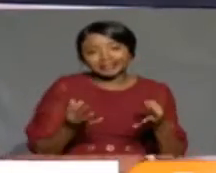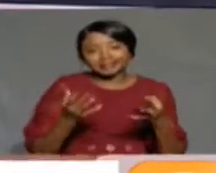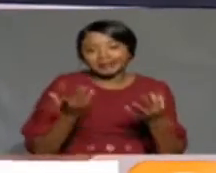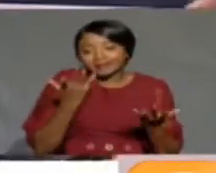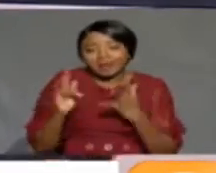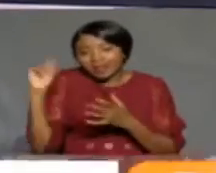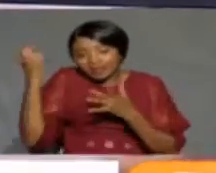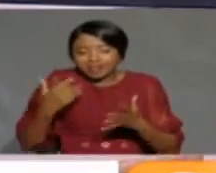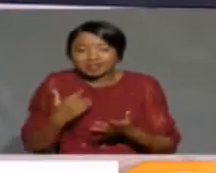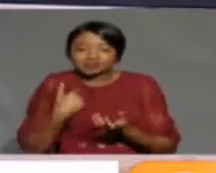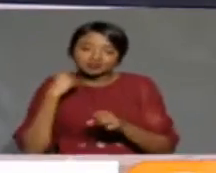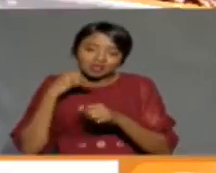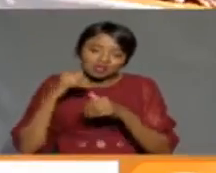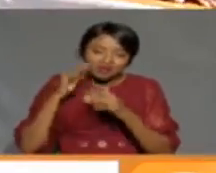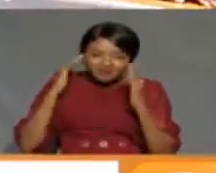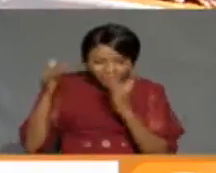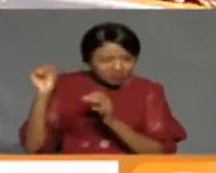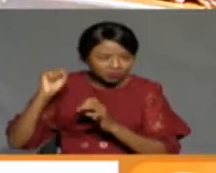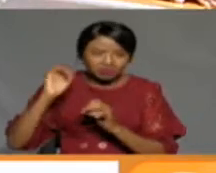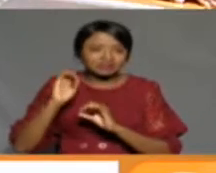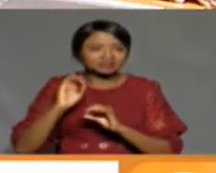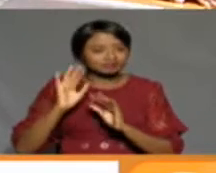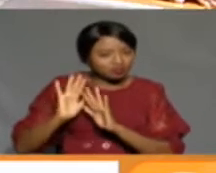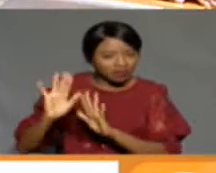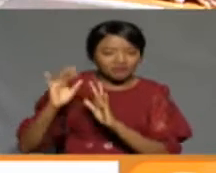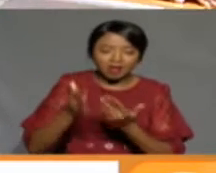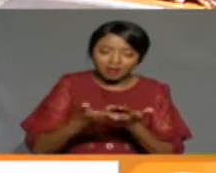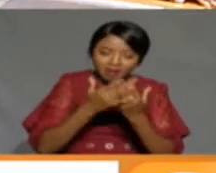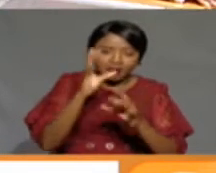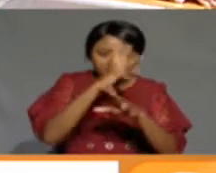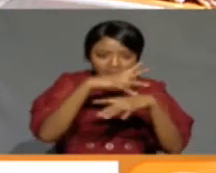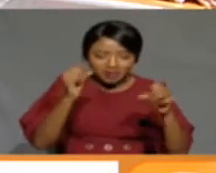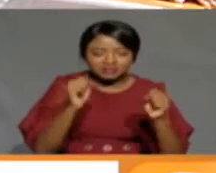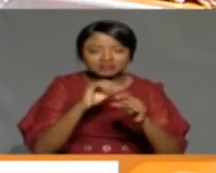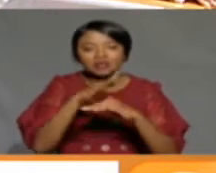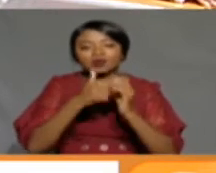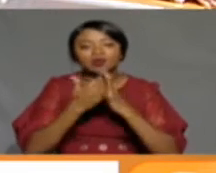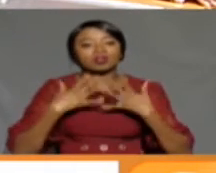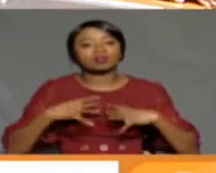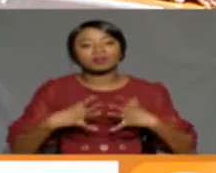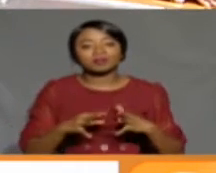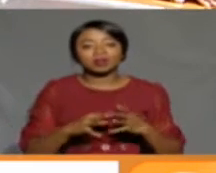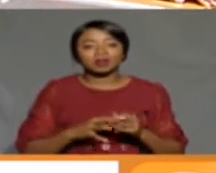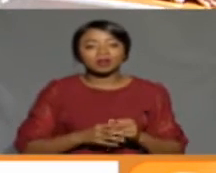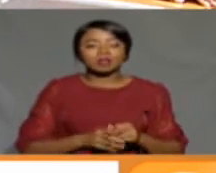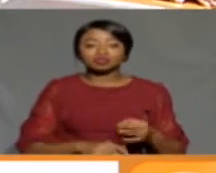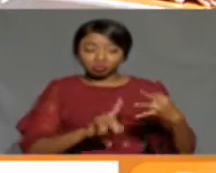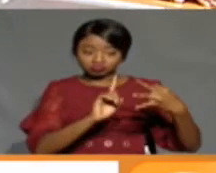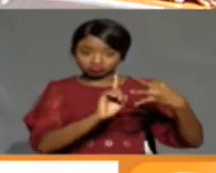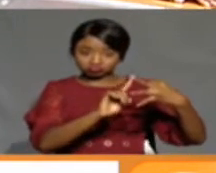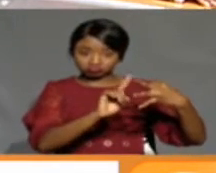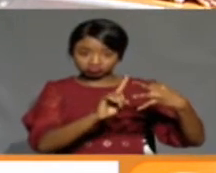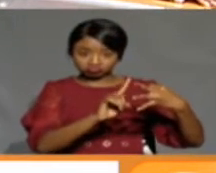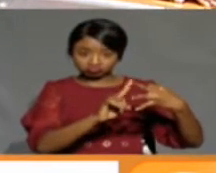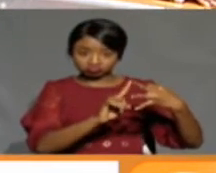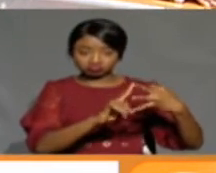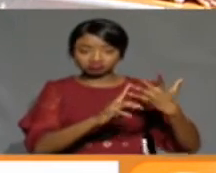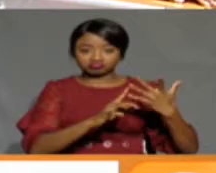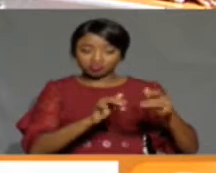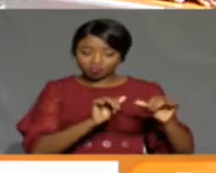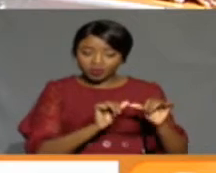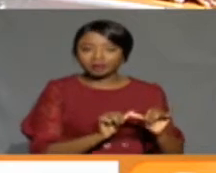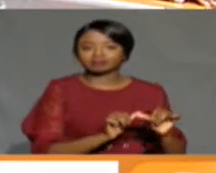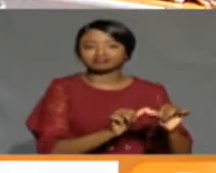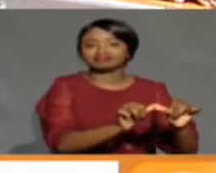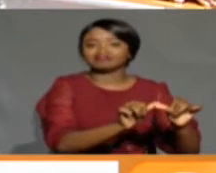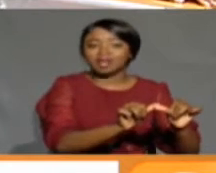as Kenyans and keep the politics away. Right. And help the presidency and everyone else who's doing all this. And one is you avoid a